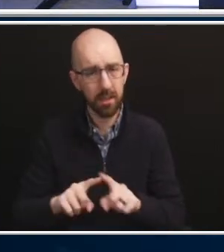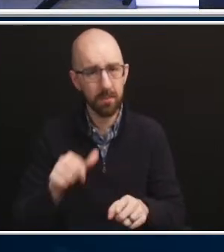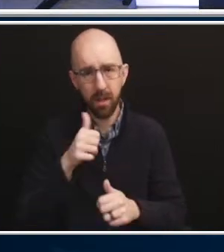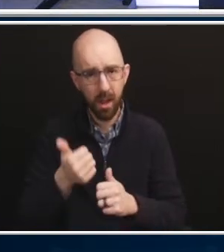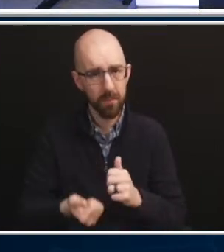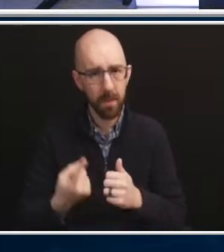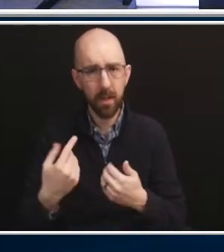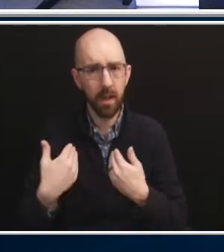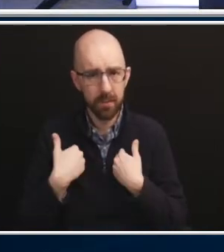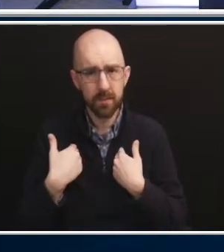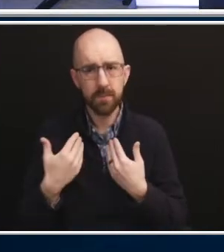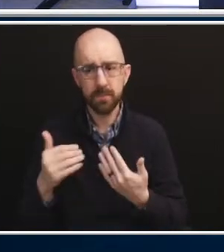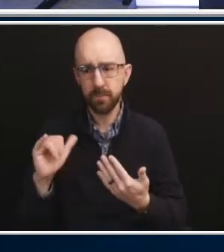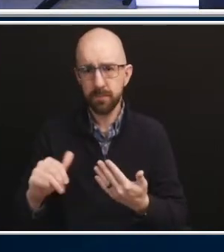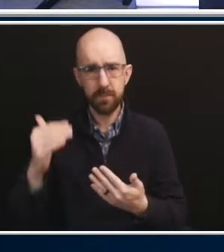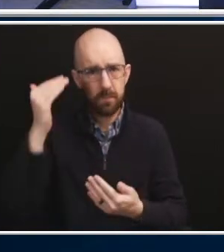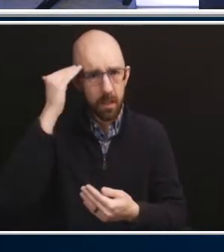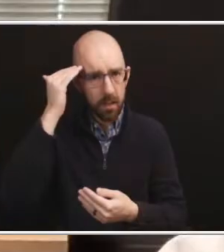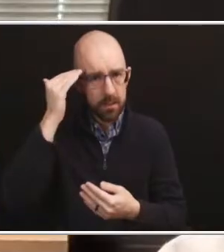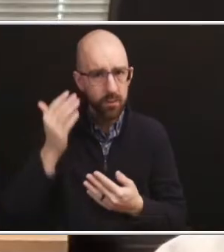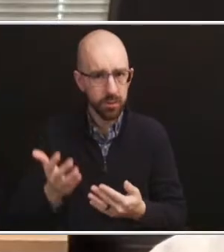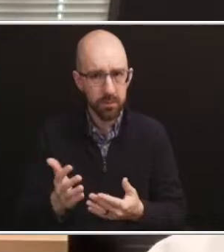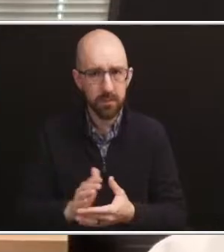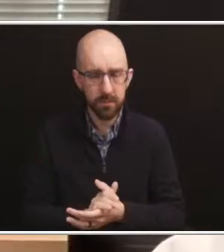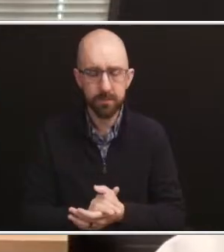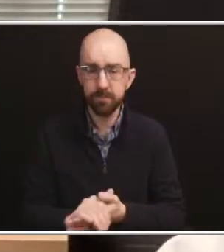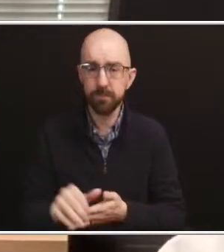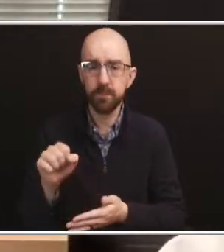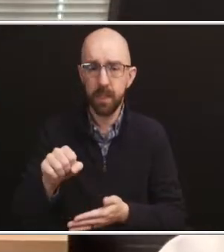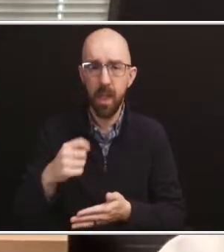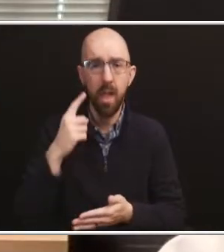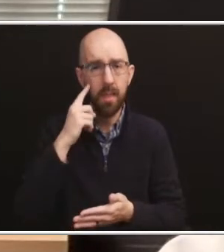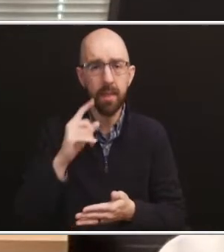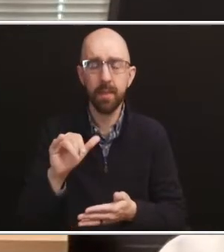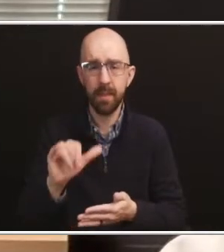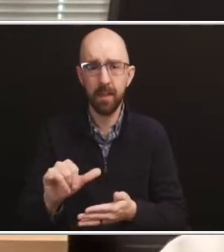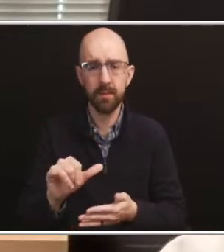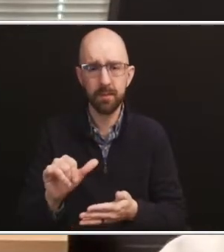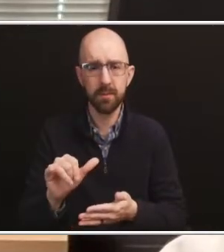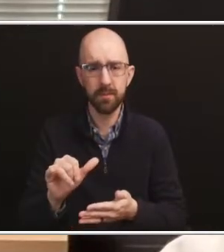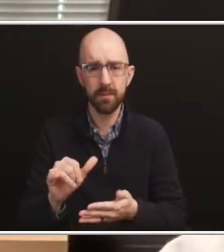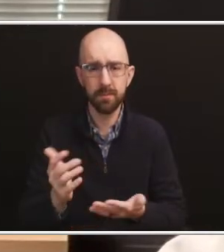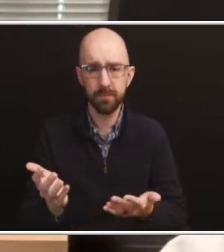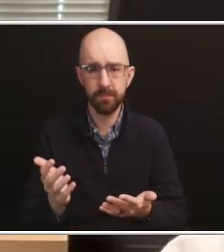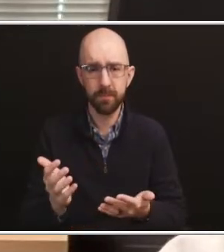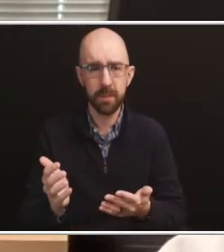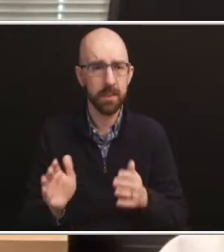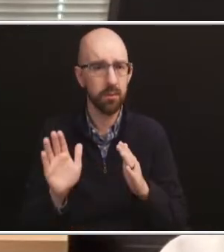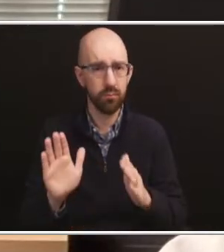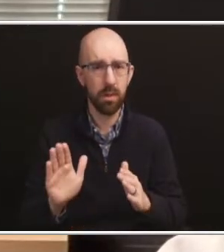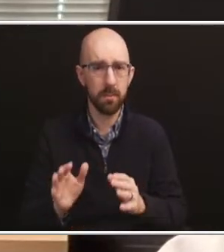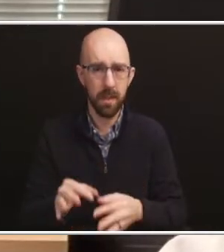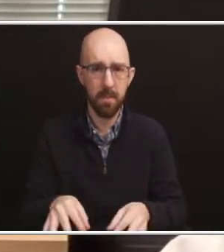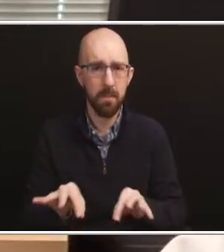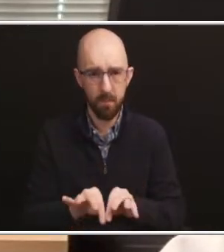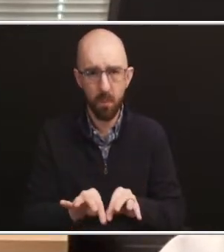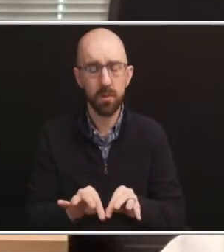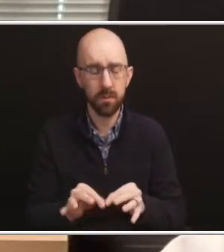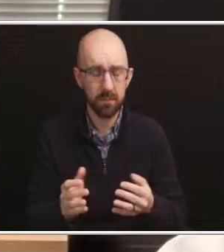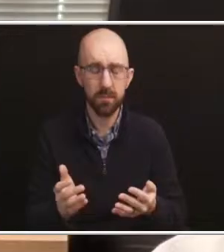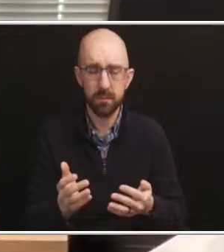know, has that knowledge. Yeah, I think it's incredibly important. I